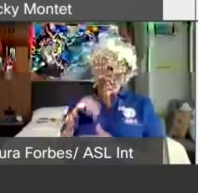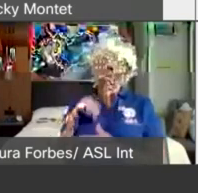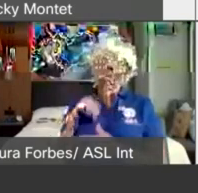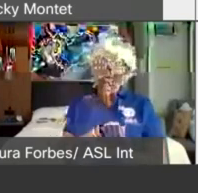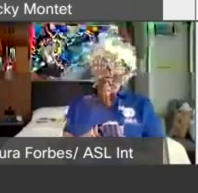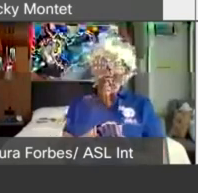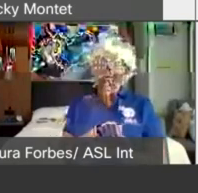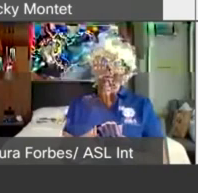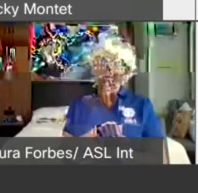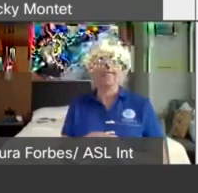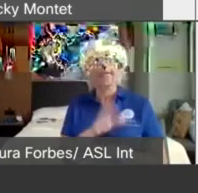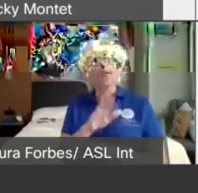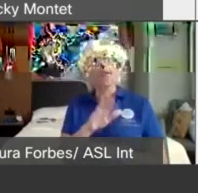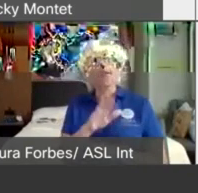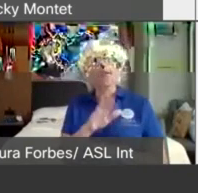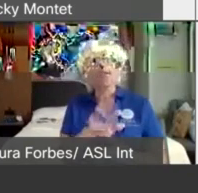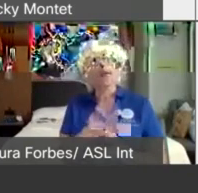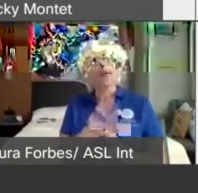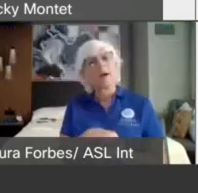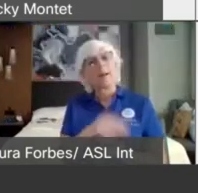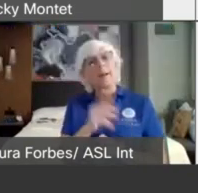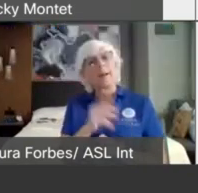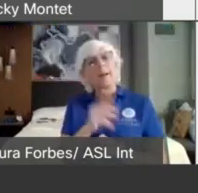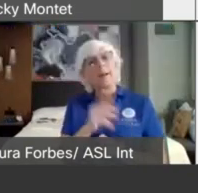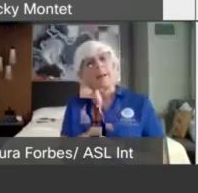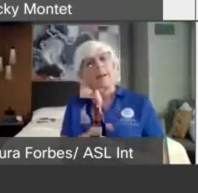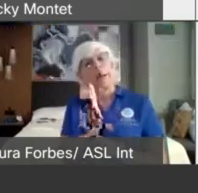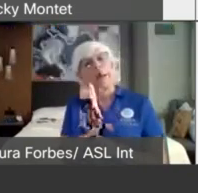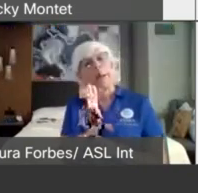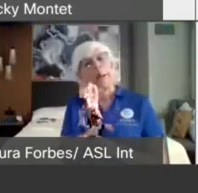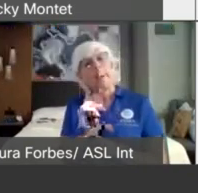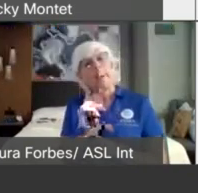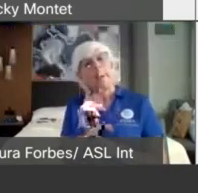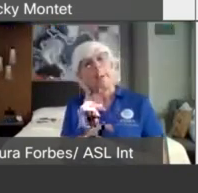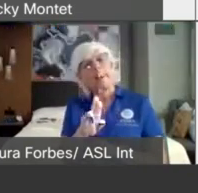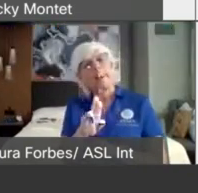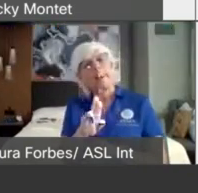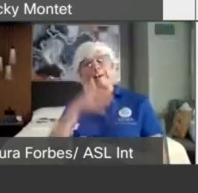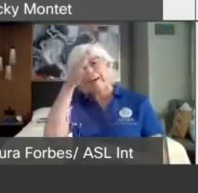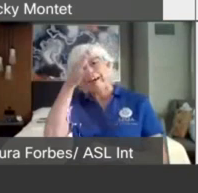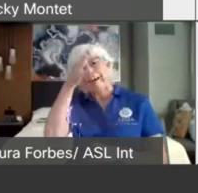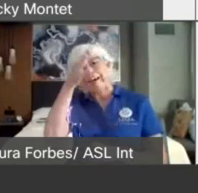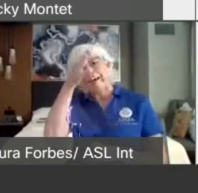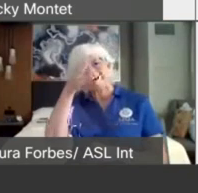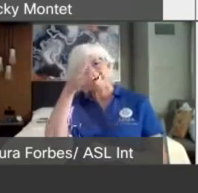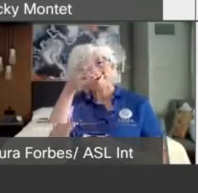Barbara. By the way, Mr. Kumar is my dad. I'm Sushil, so I love the